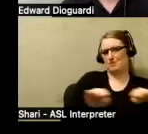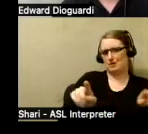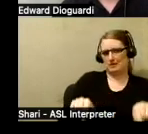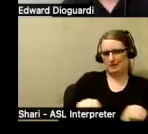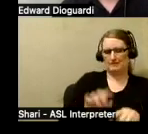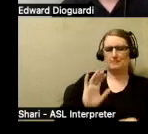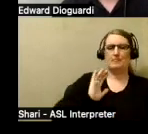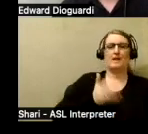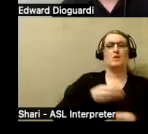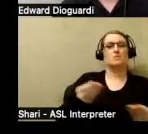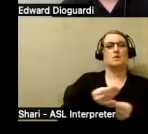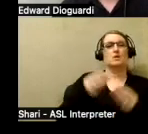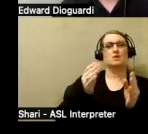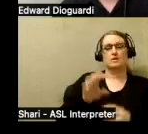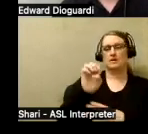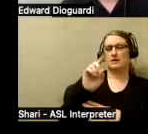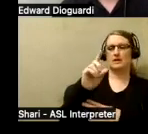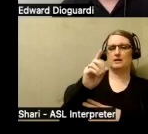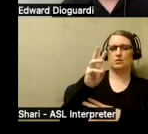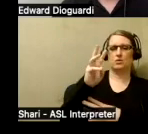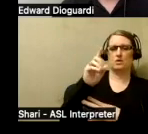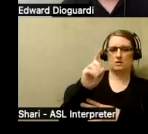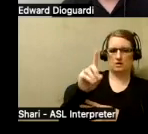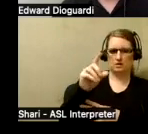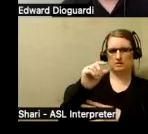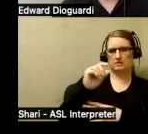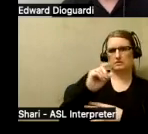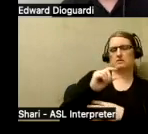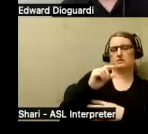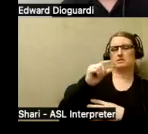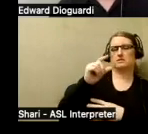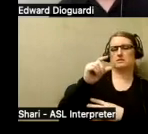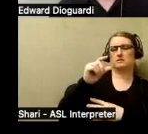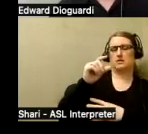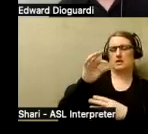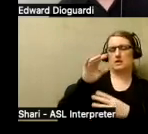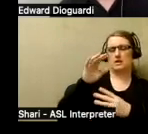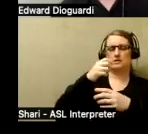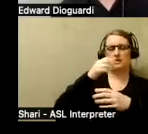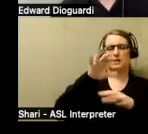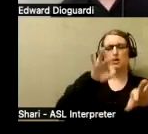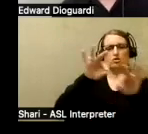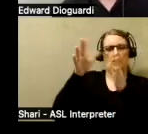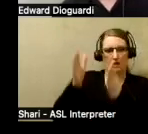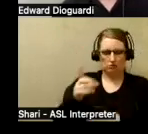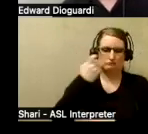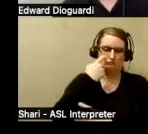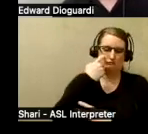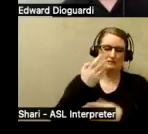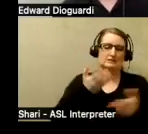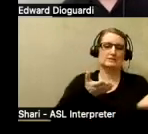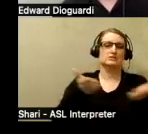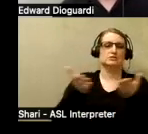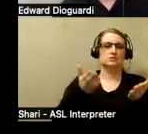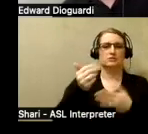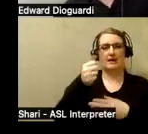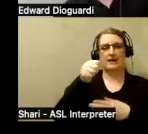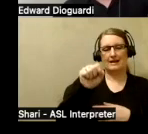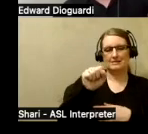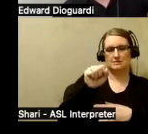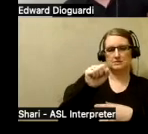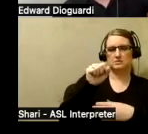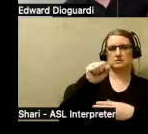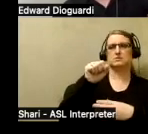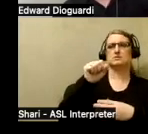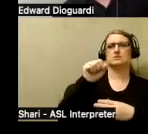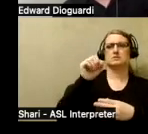is Edward Dioguardi, Tosquelles exhibition co-curators, who recently served as Anthony Petullo